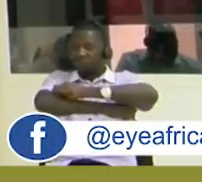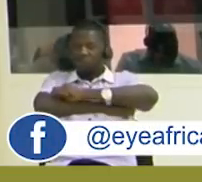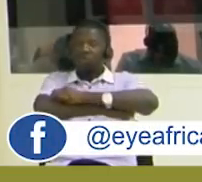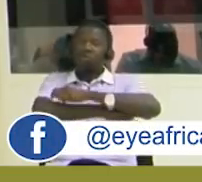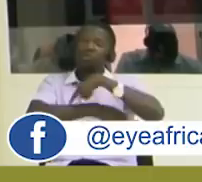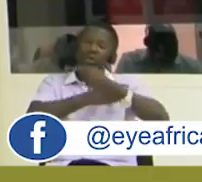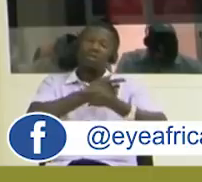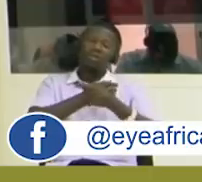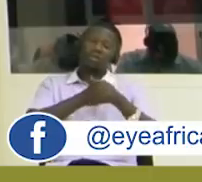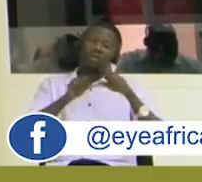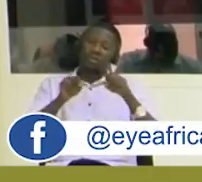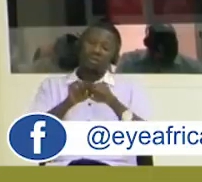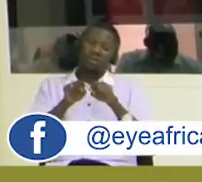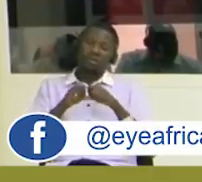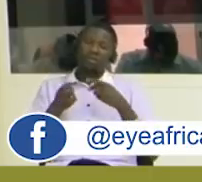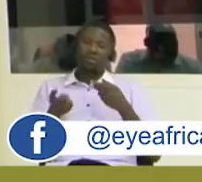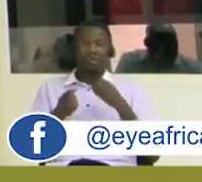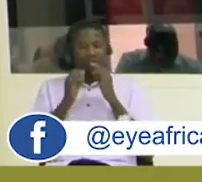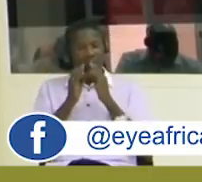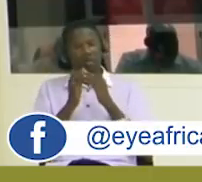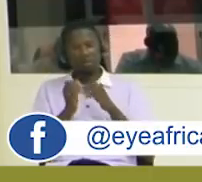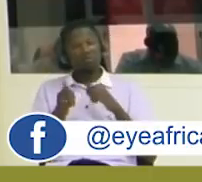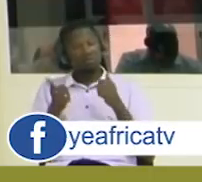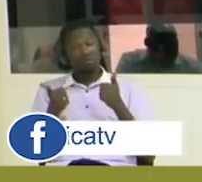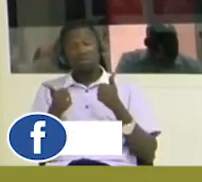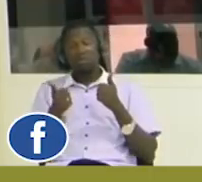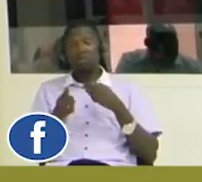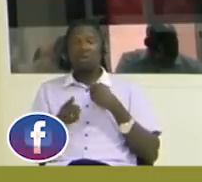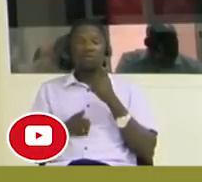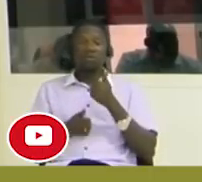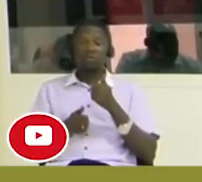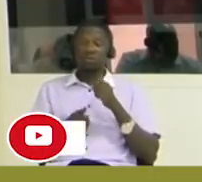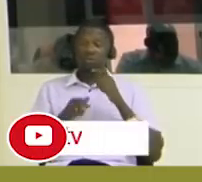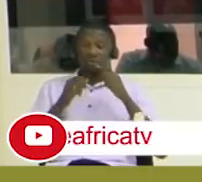fact, it's good. We have some good news because